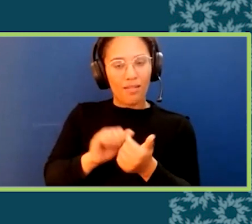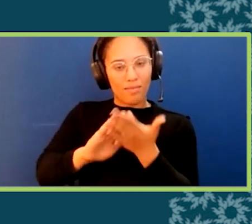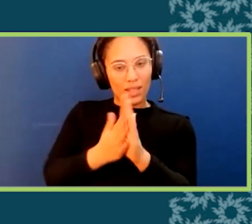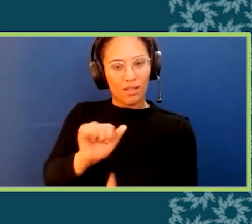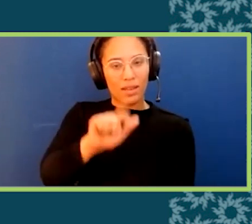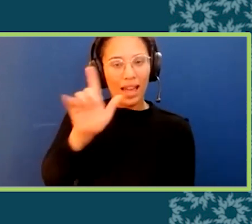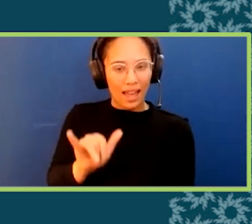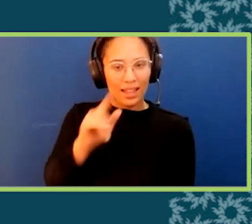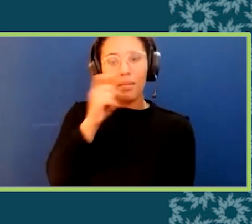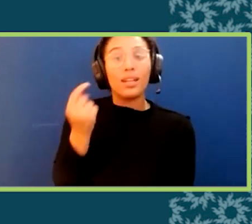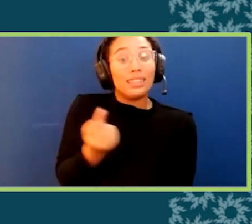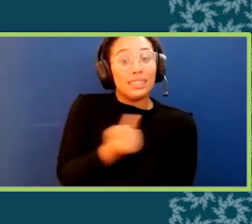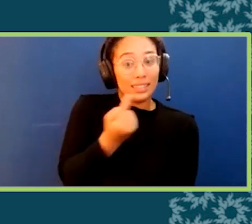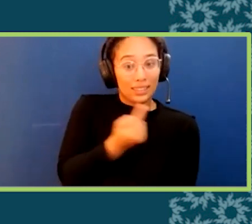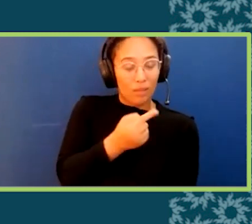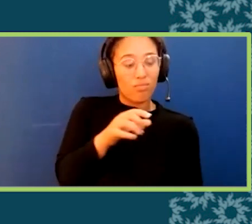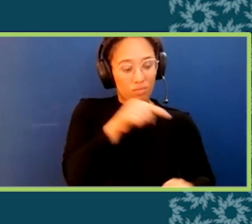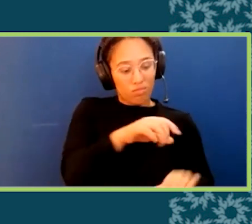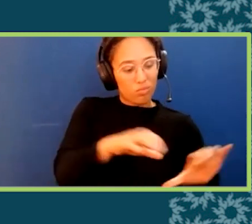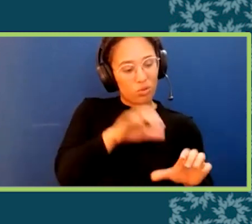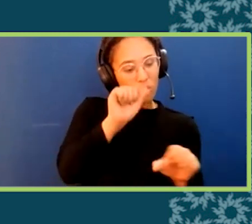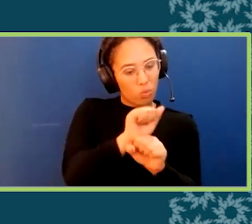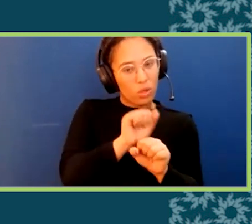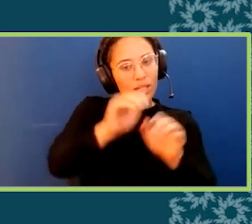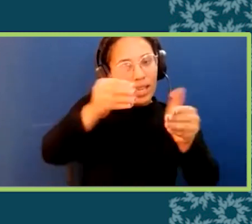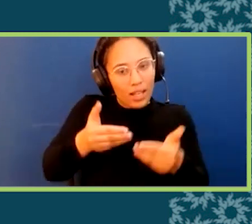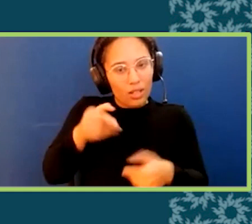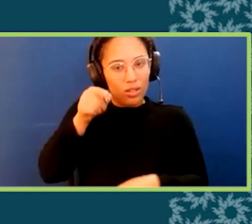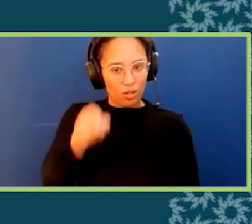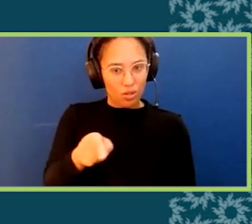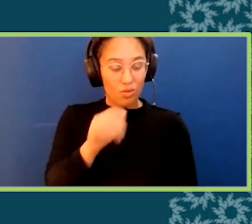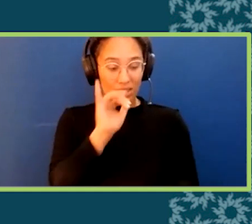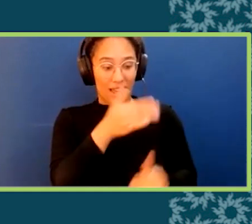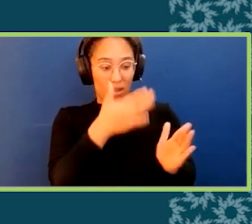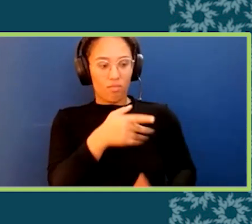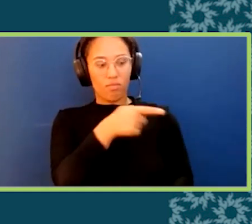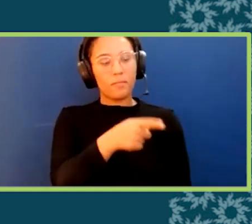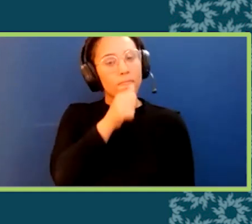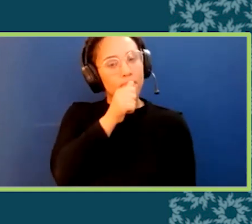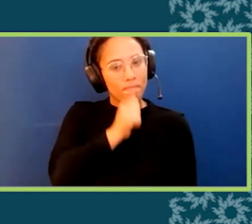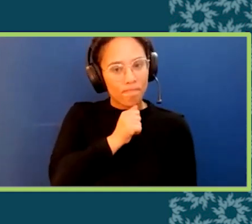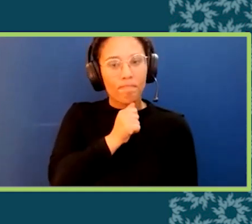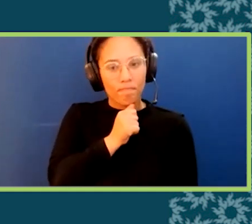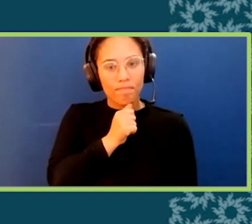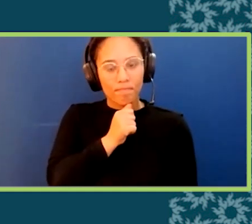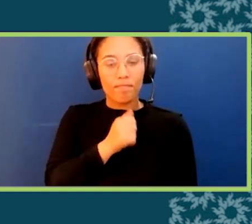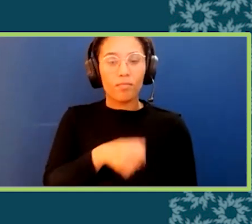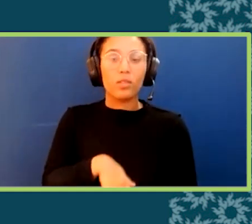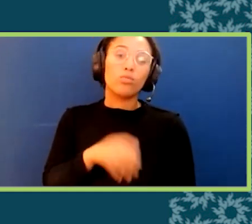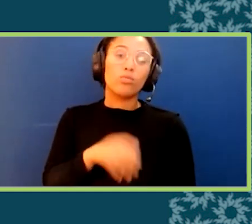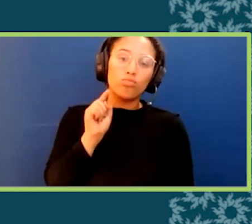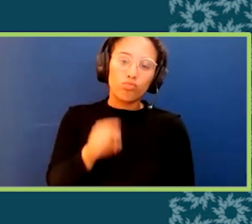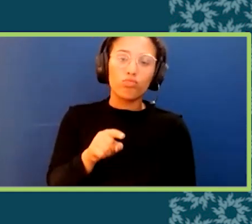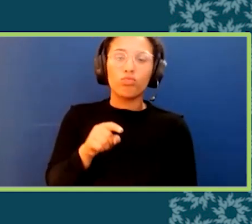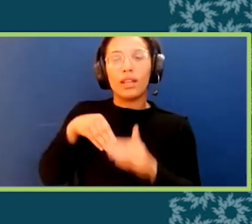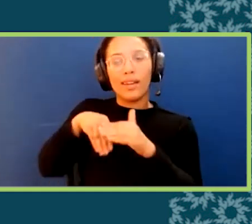it to you, Izzy, right? And that person was very patient. And so as you go into your own community to